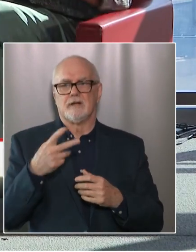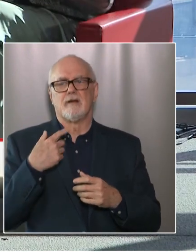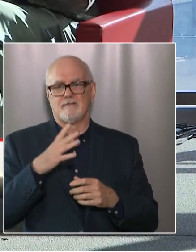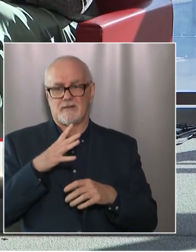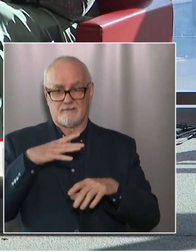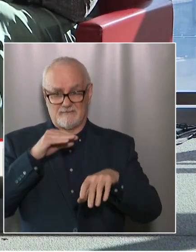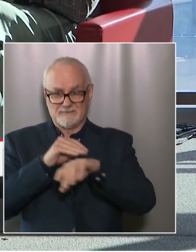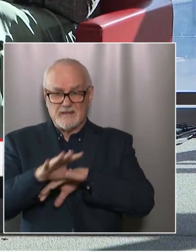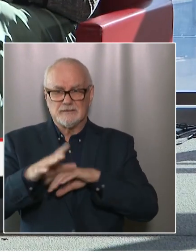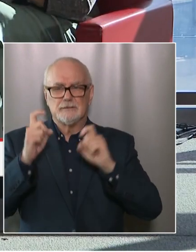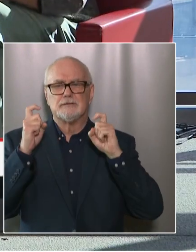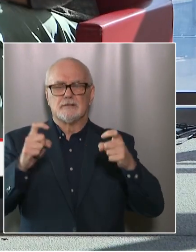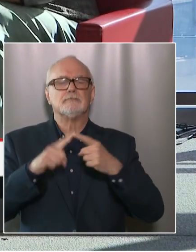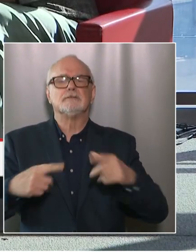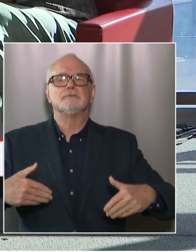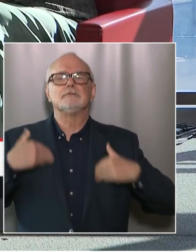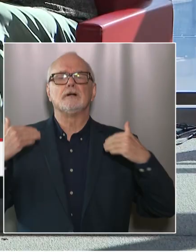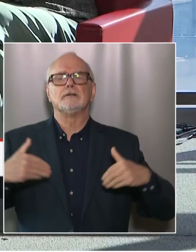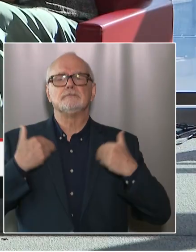young leaders?